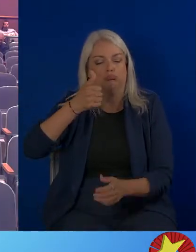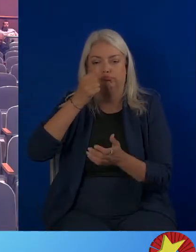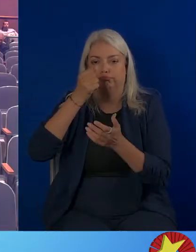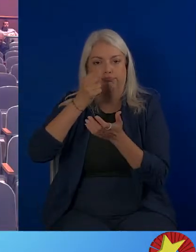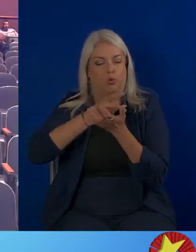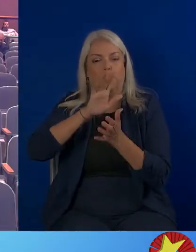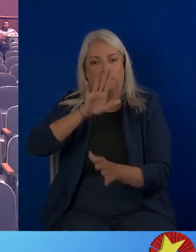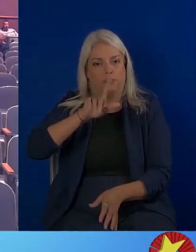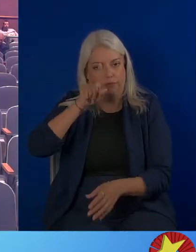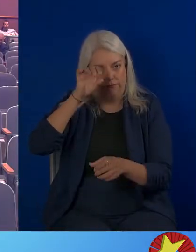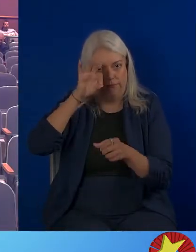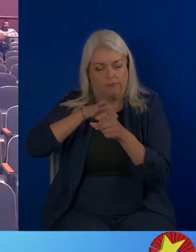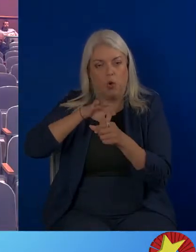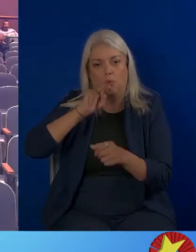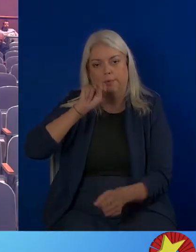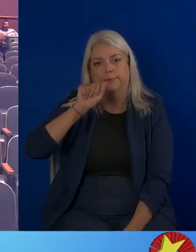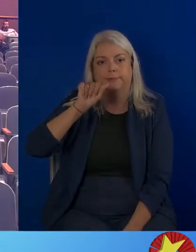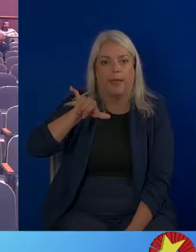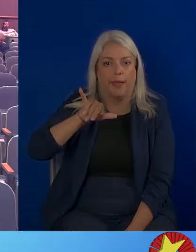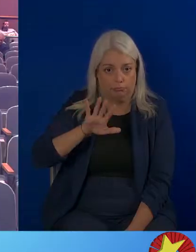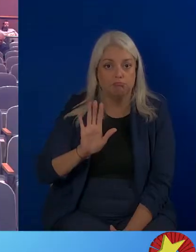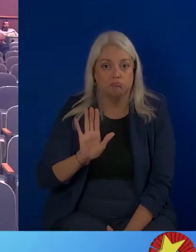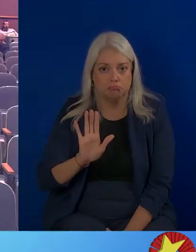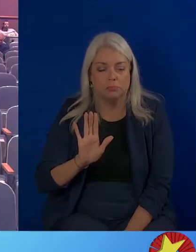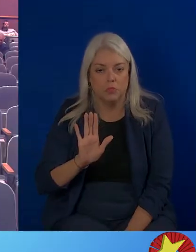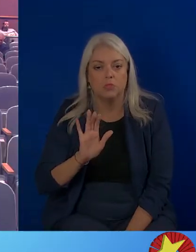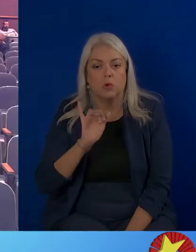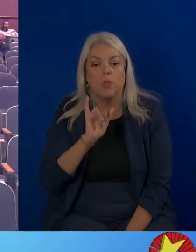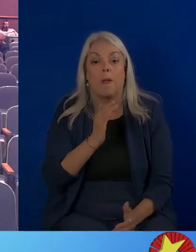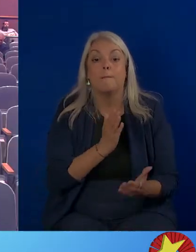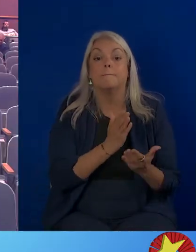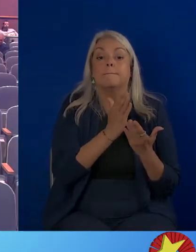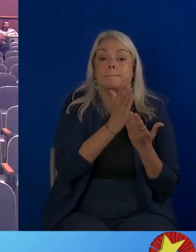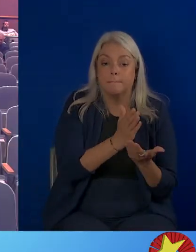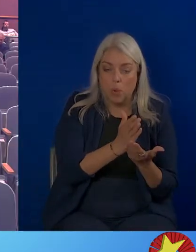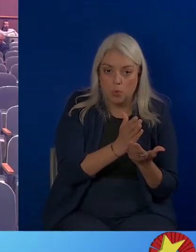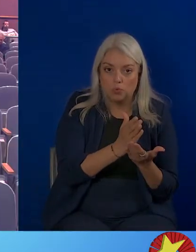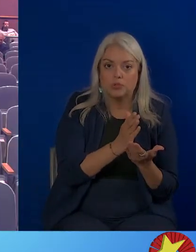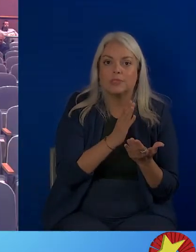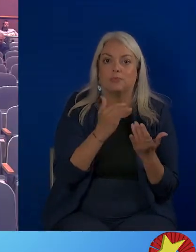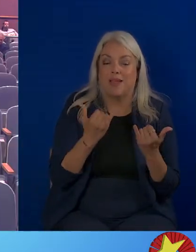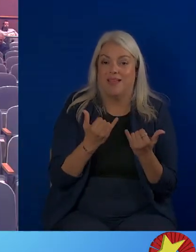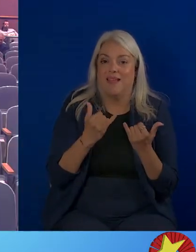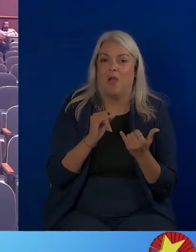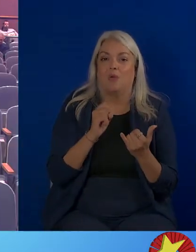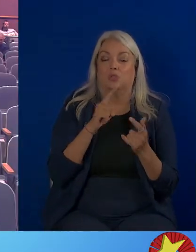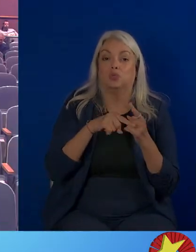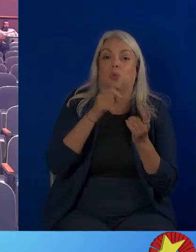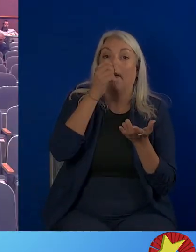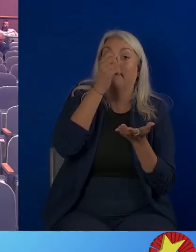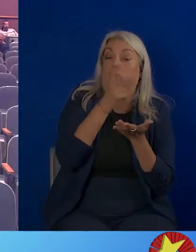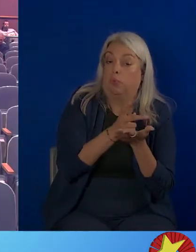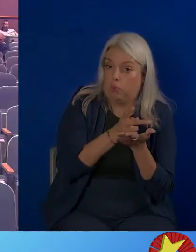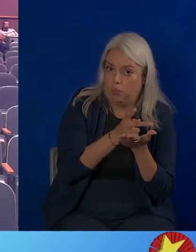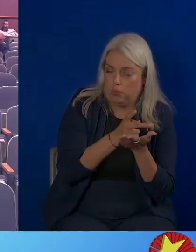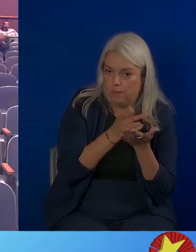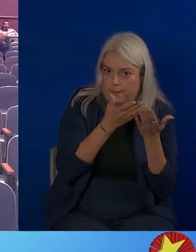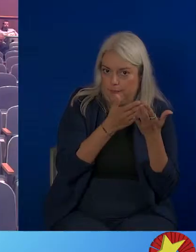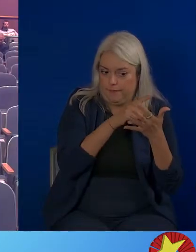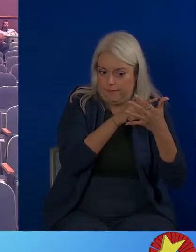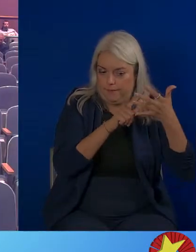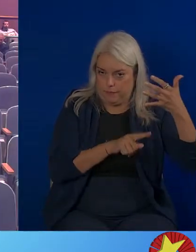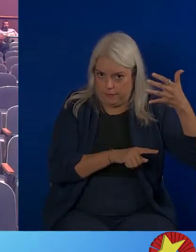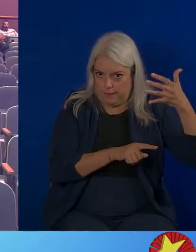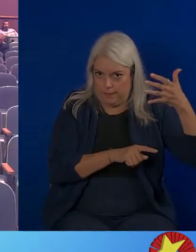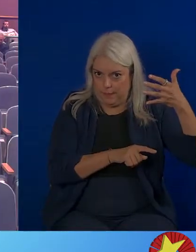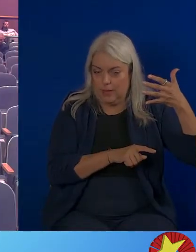But the motion that's called for is the motion to approve the agenda items. And then at that point, if you